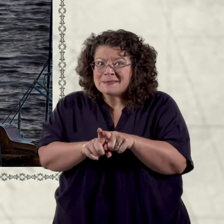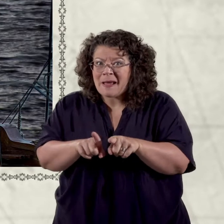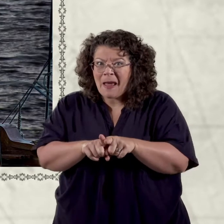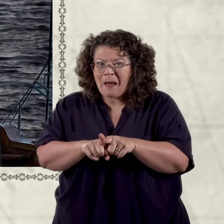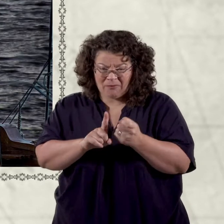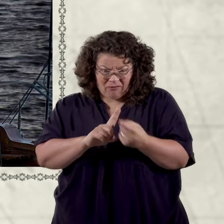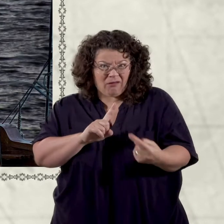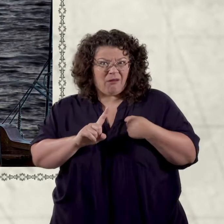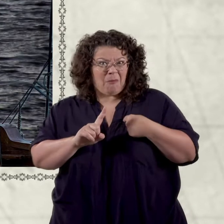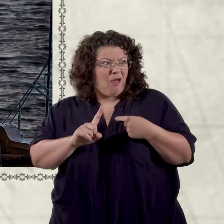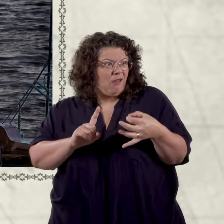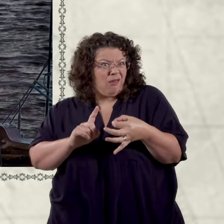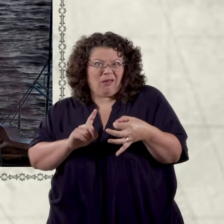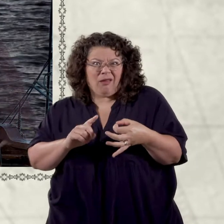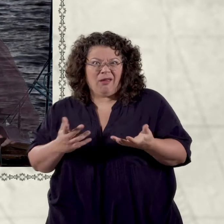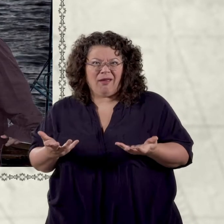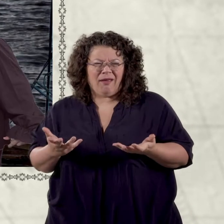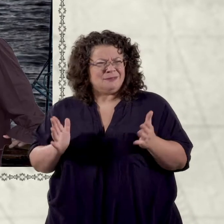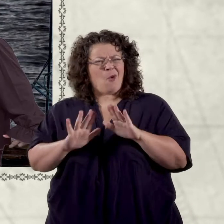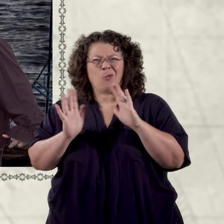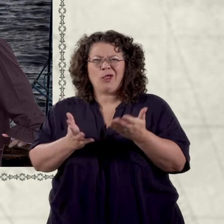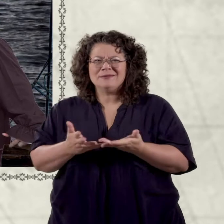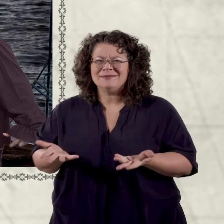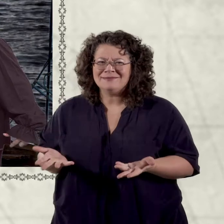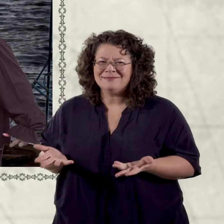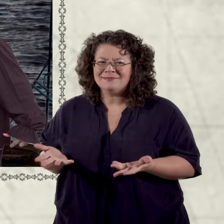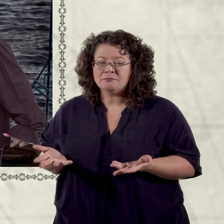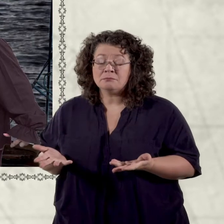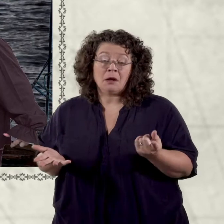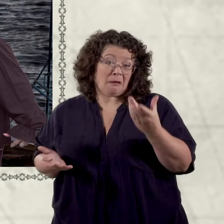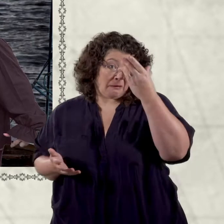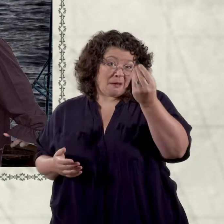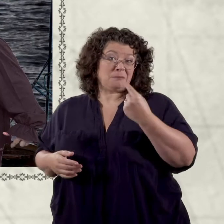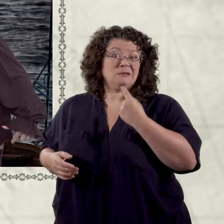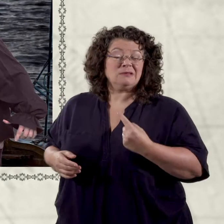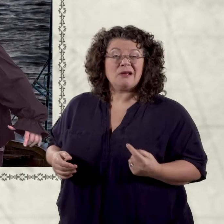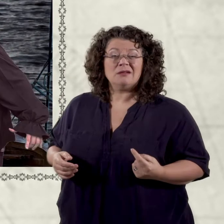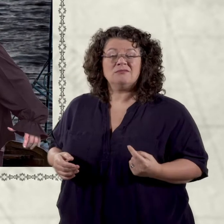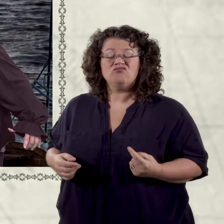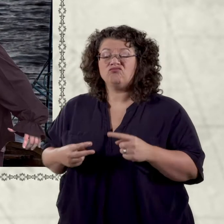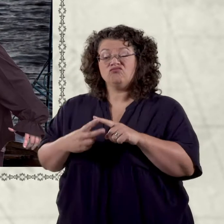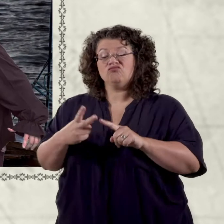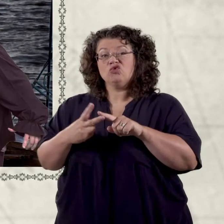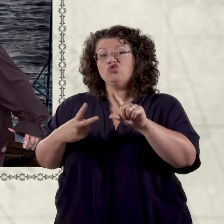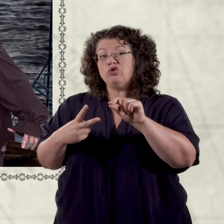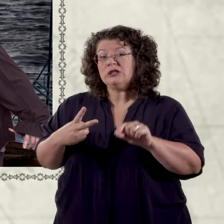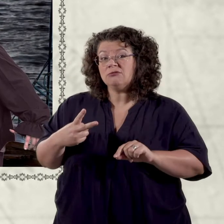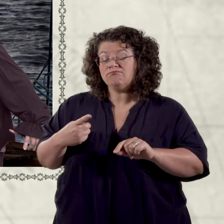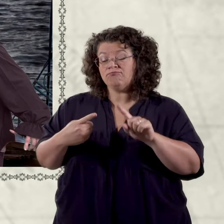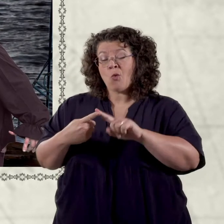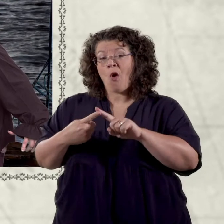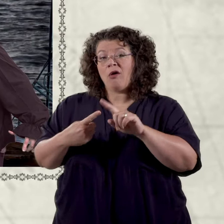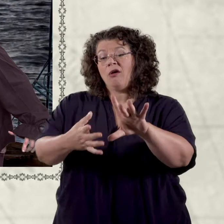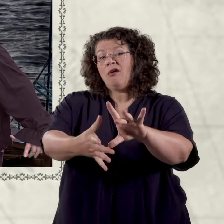Bach. Small world, isn't it? And the captain said, "The choice is to